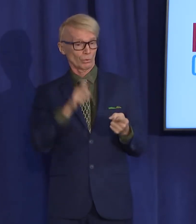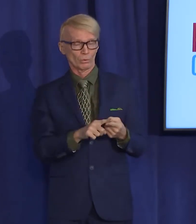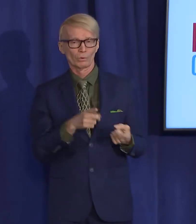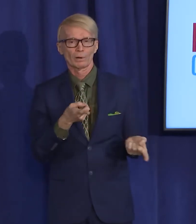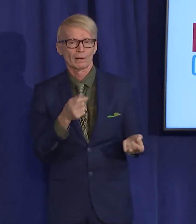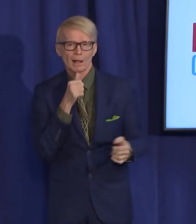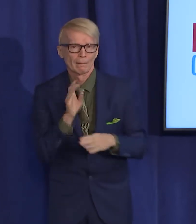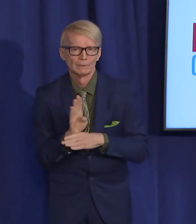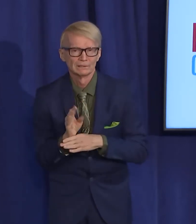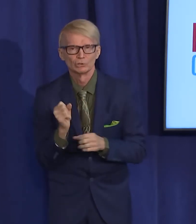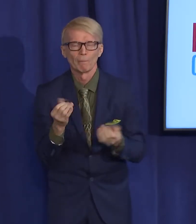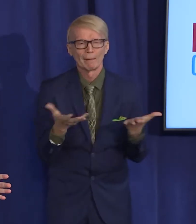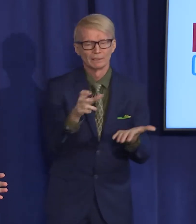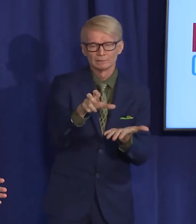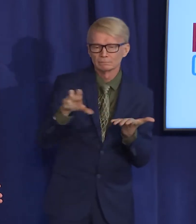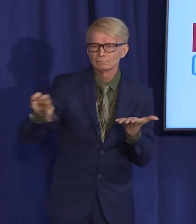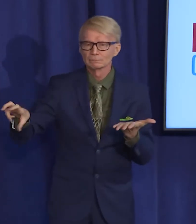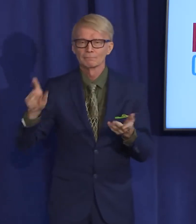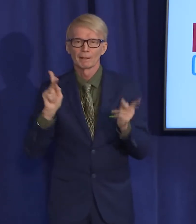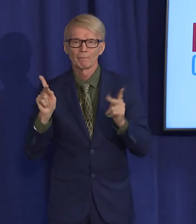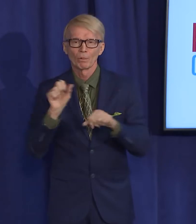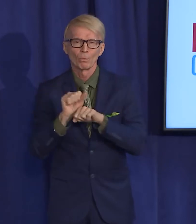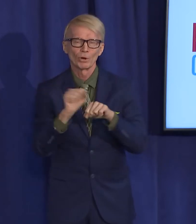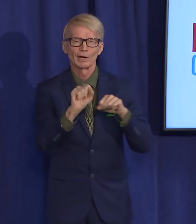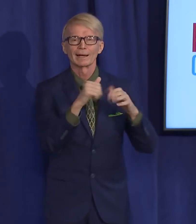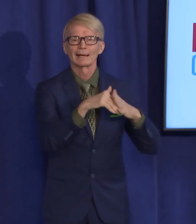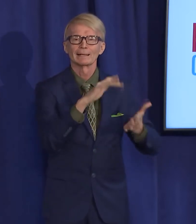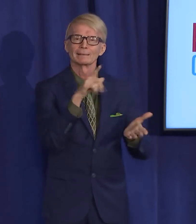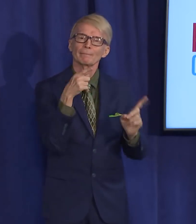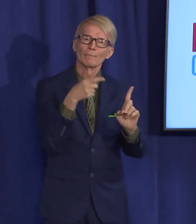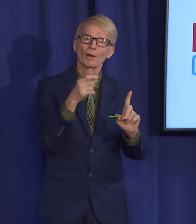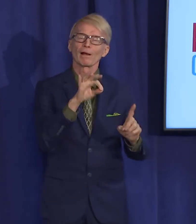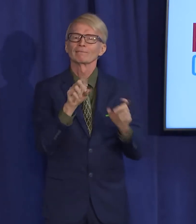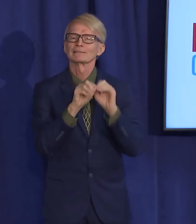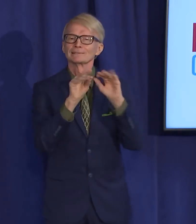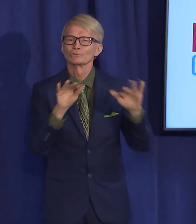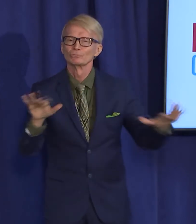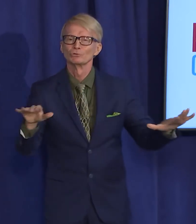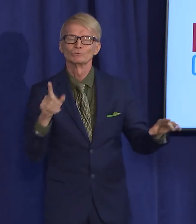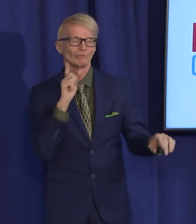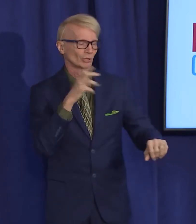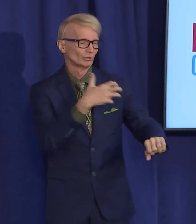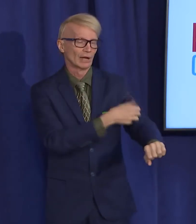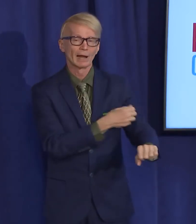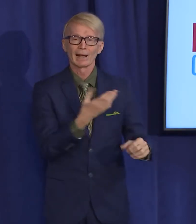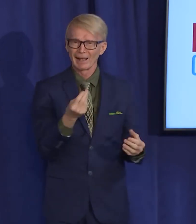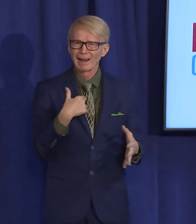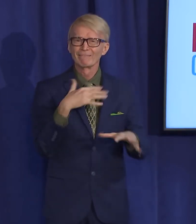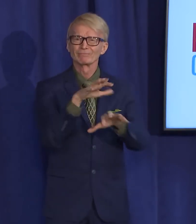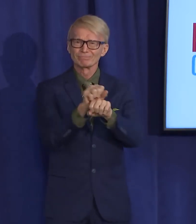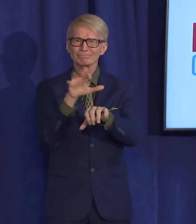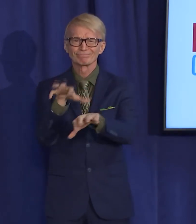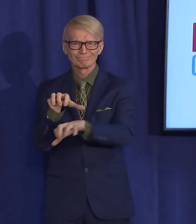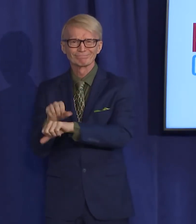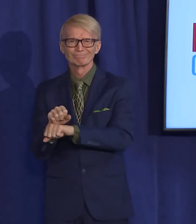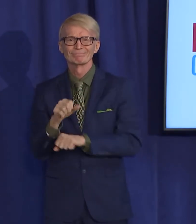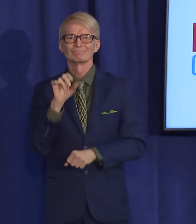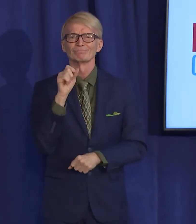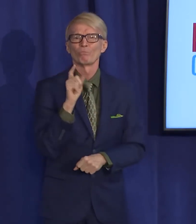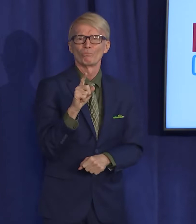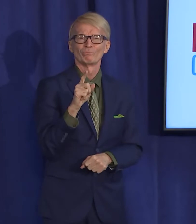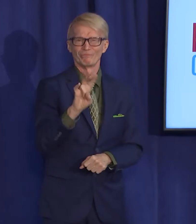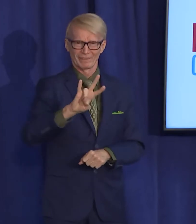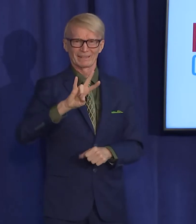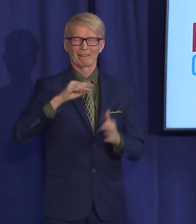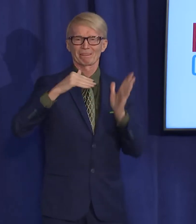some of them are working at the pods, and 200 of them are taking appointments, and they've booked more than 17,000 appointments by phone just